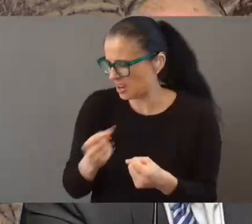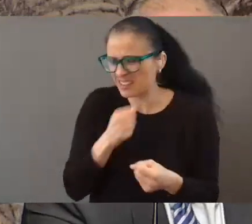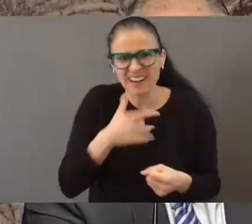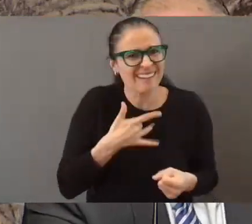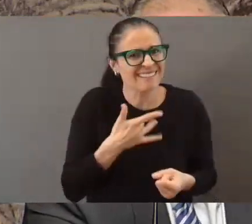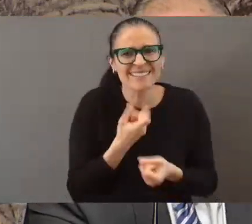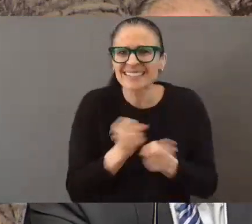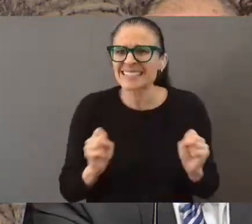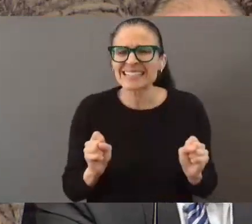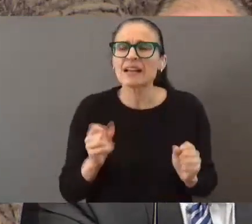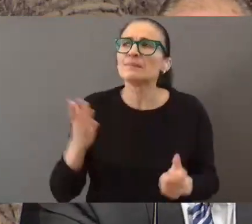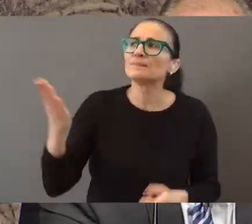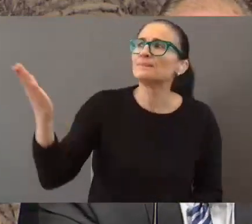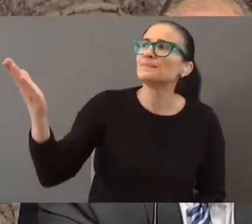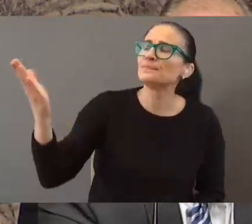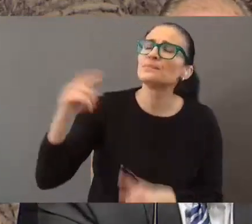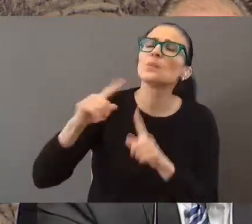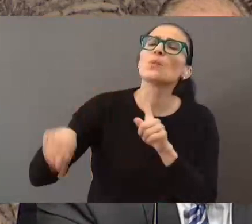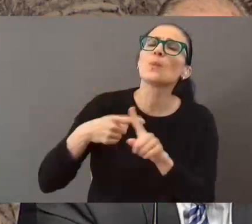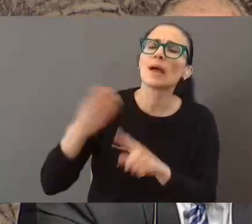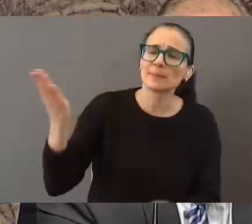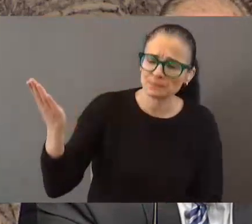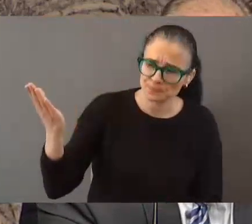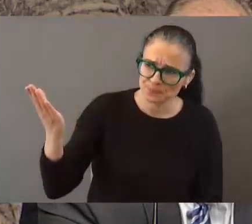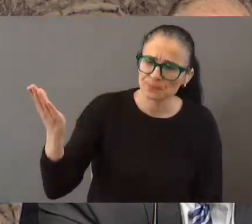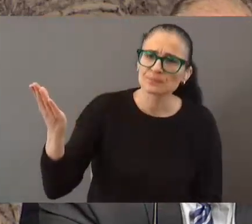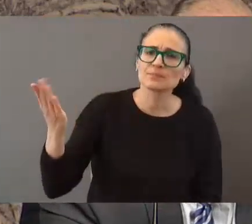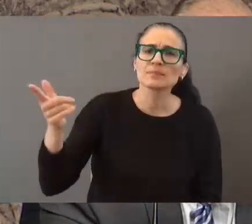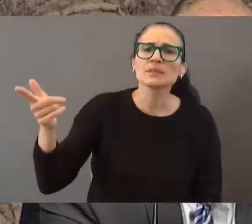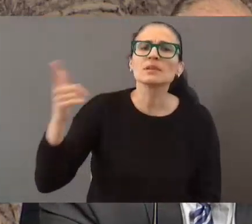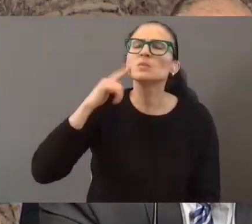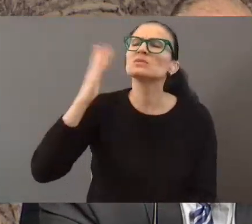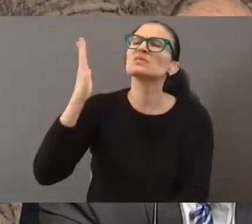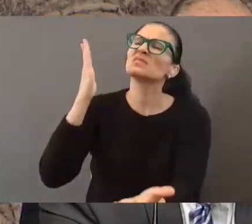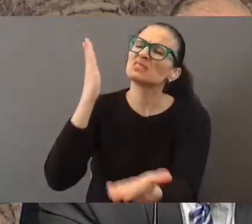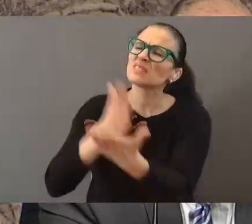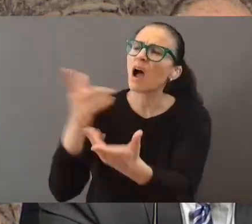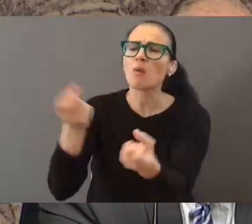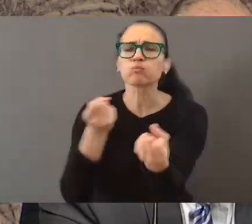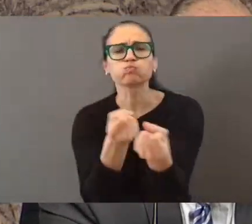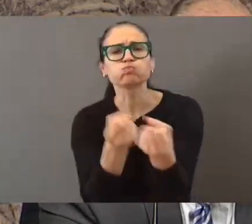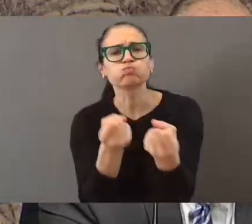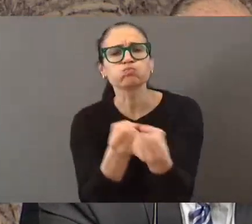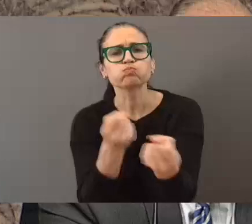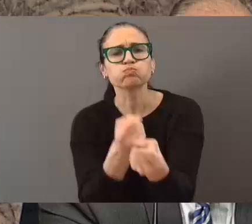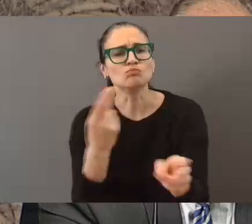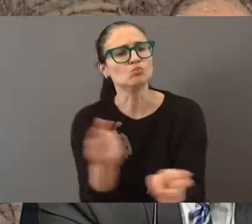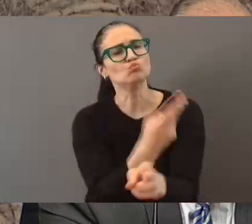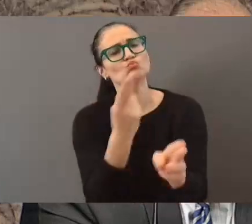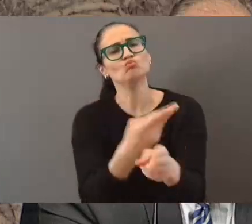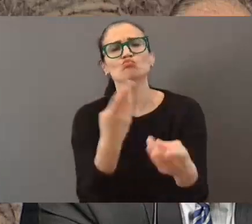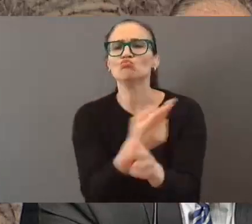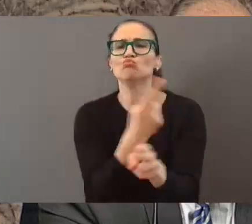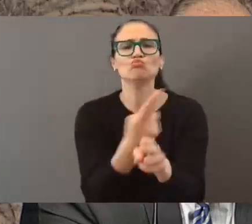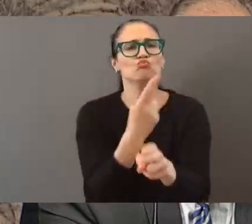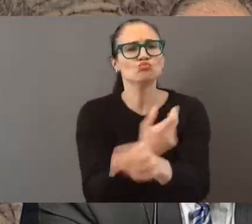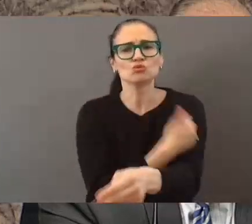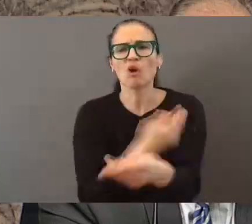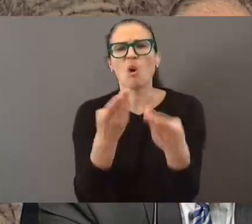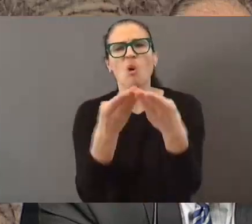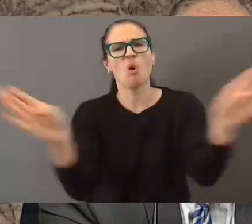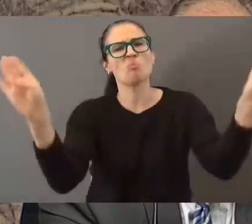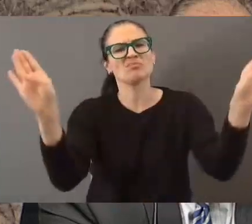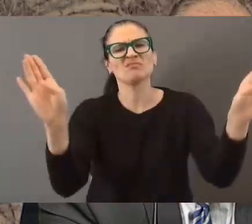stop enabling open drug use and trafficking and start supporting the small businesses that drive